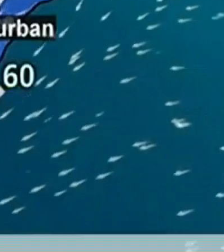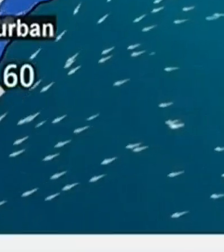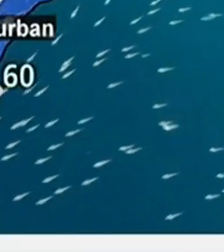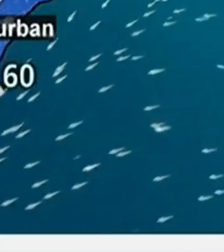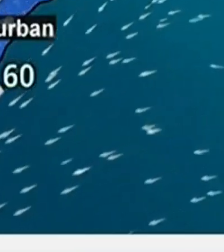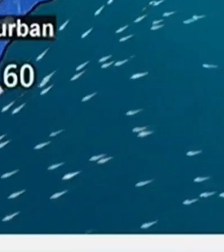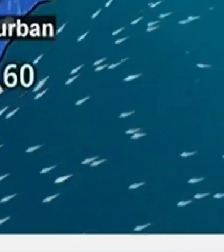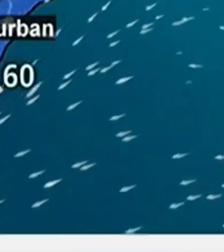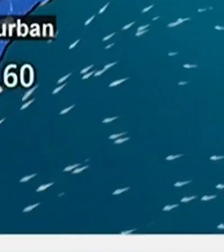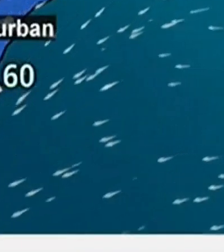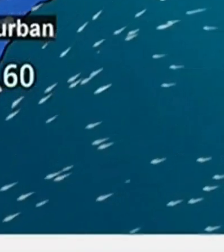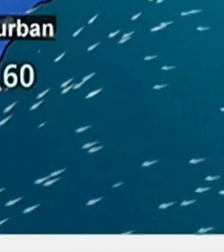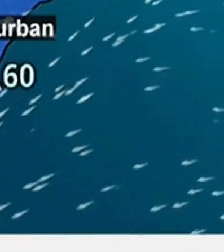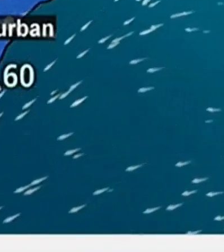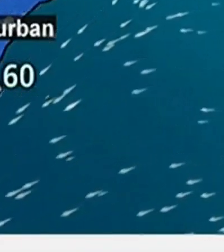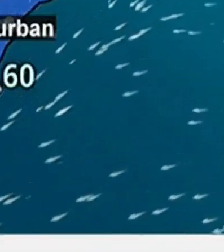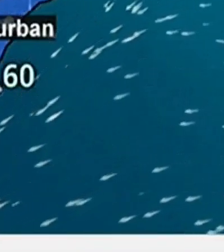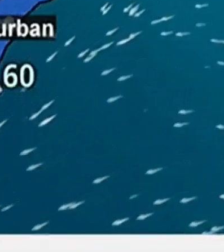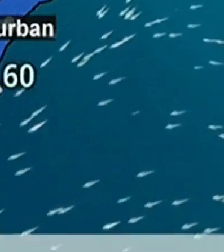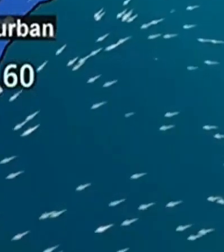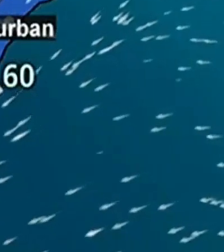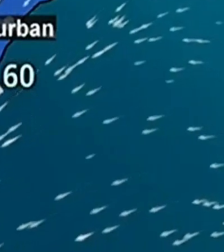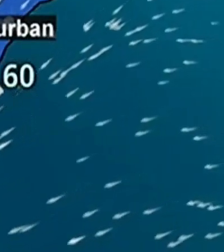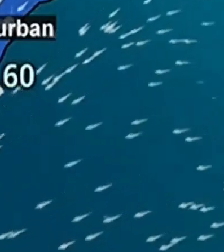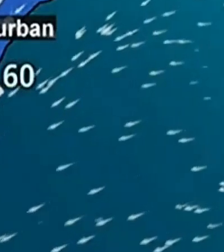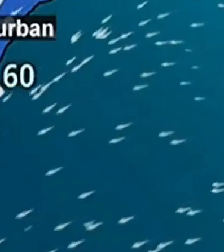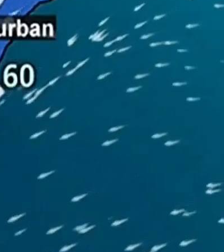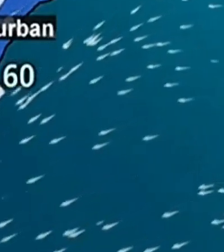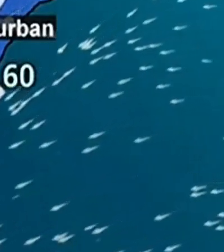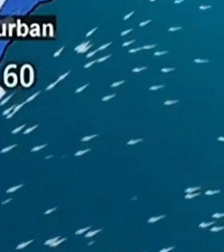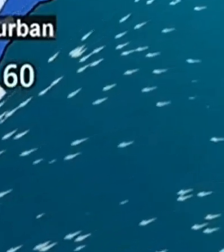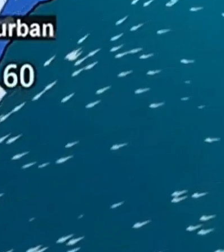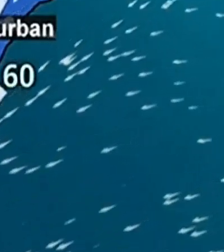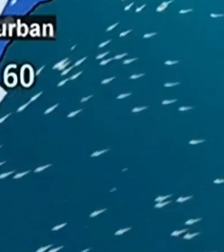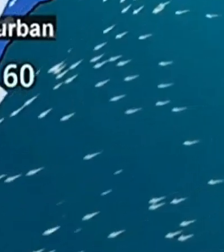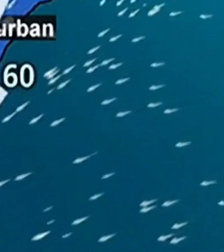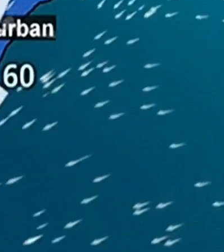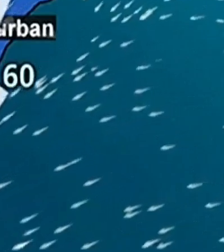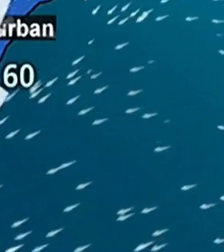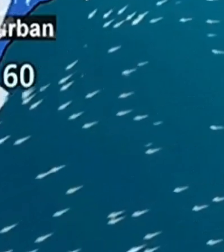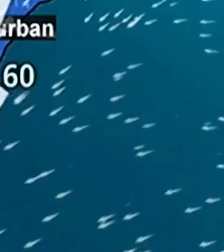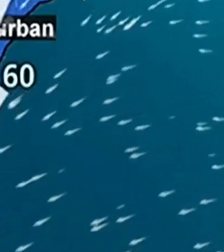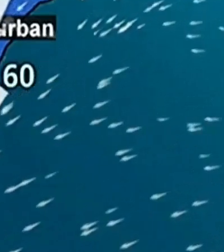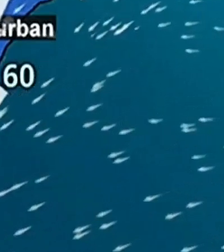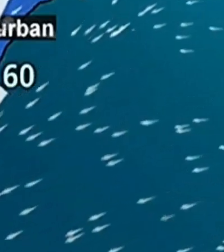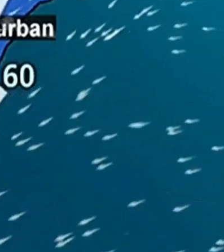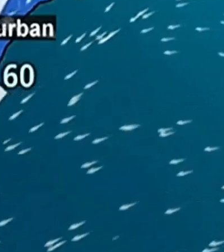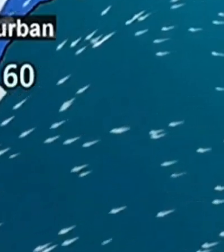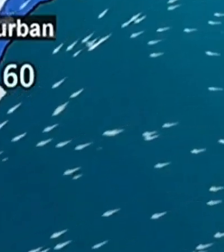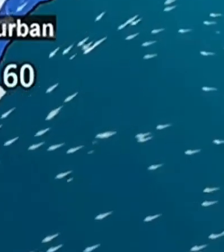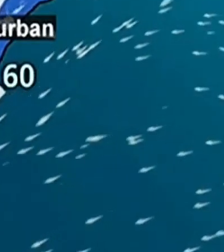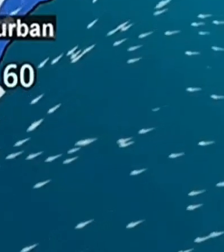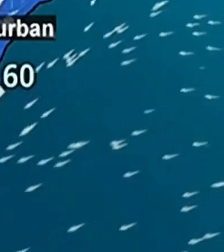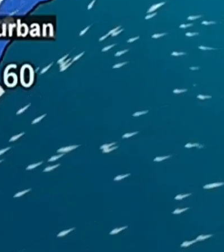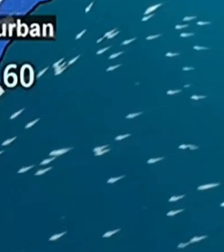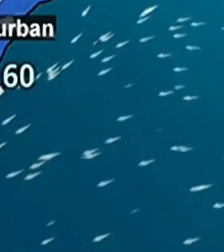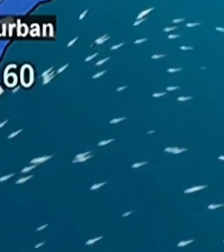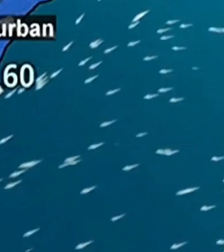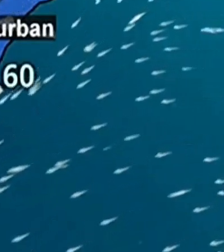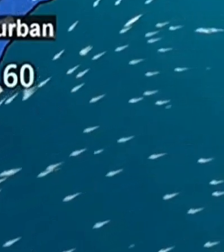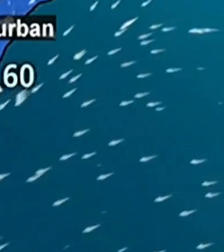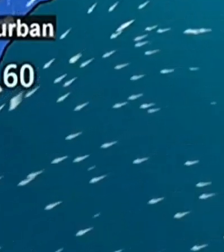mo ha ke tebohela ke bele hape go dibedise go simotsa tsela ka jeno ke tlhalosa gore maemo mane di bakeng tse botšhabela bo hole ba Limpopo ka sa Limpopo na re ka lebella hore o